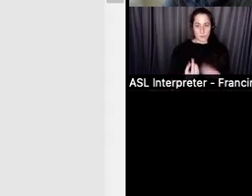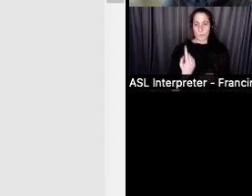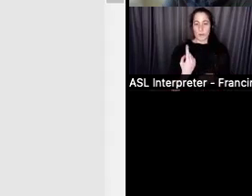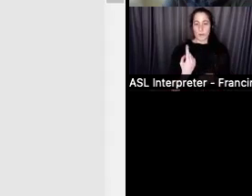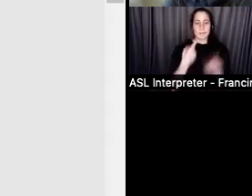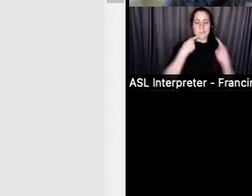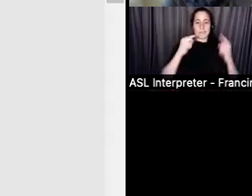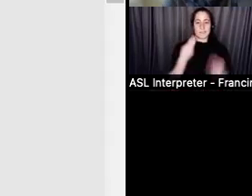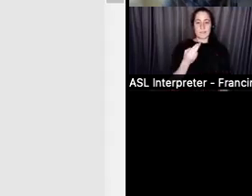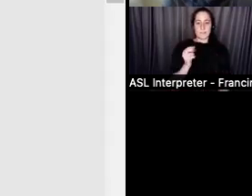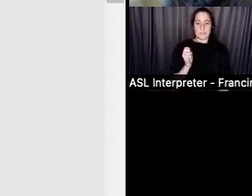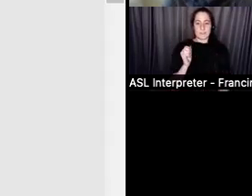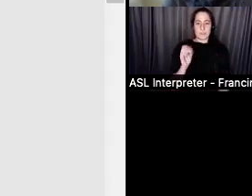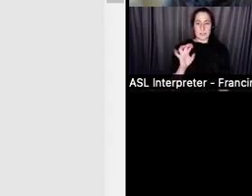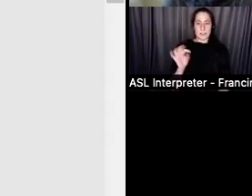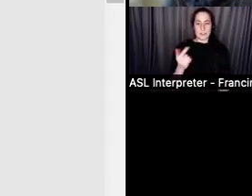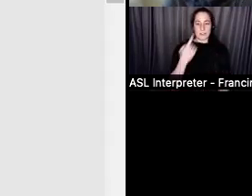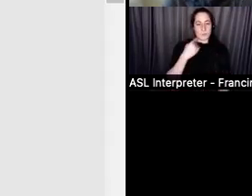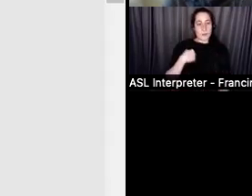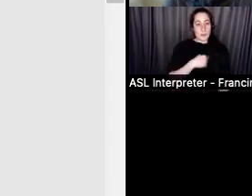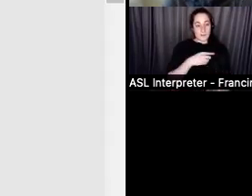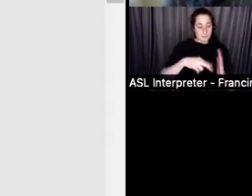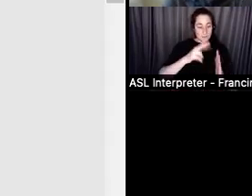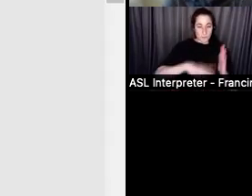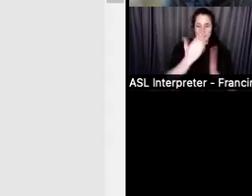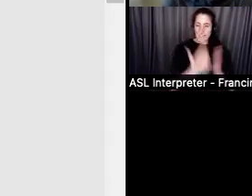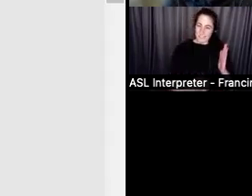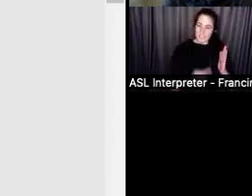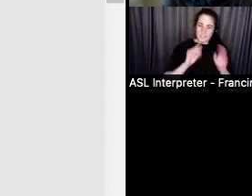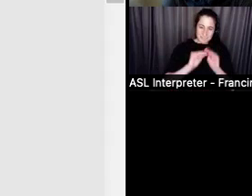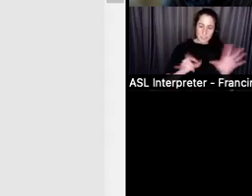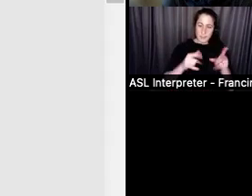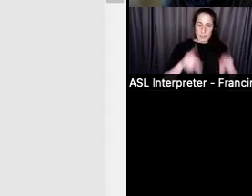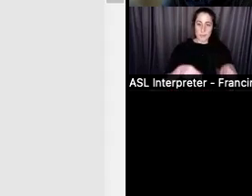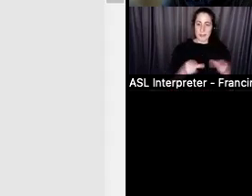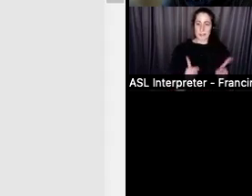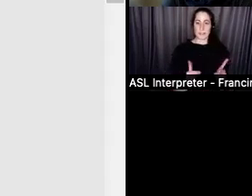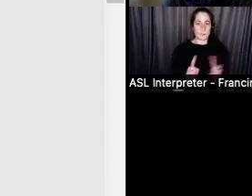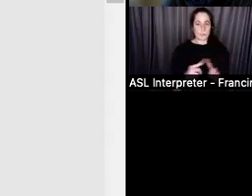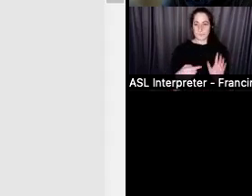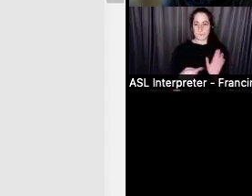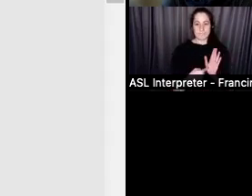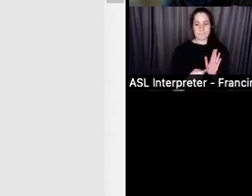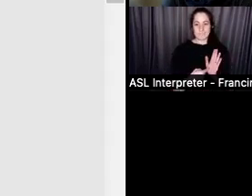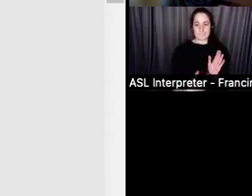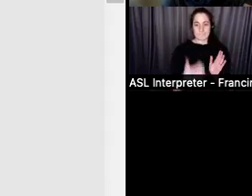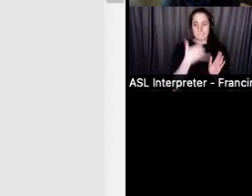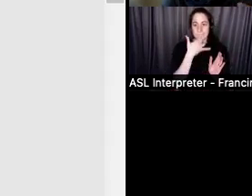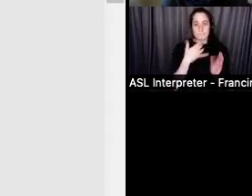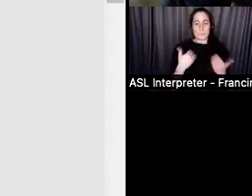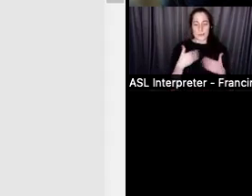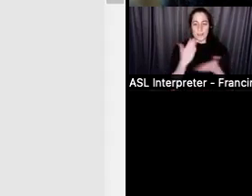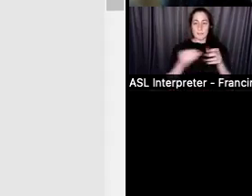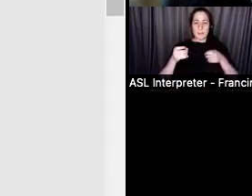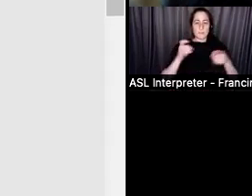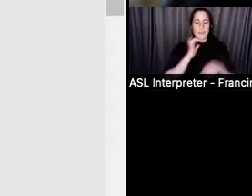who, to our mind, reading through this list, clearly should have been HARP eligible, but was not marked as such, and it was some type of administrative error. So that's also